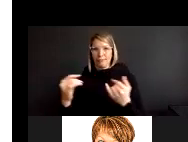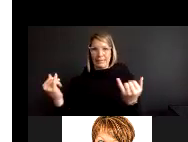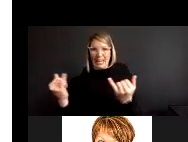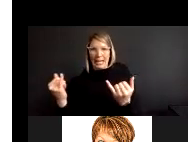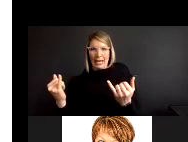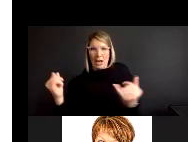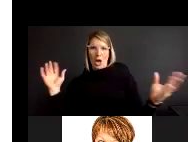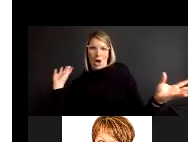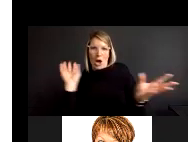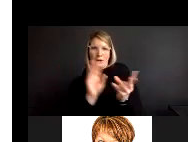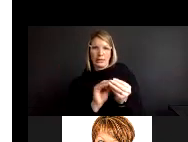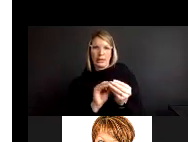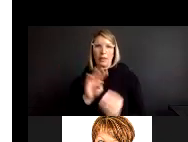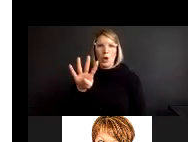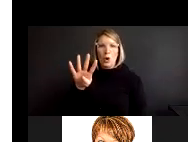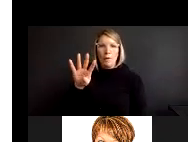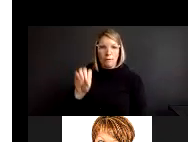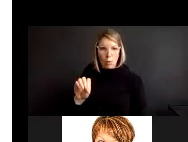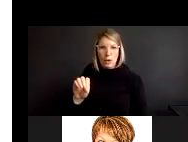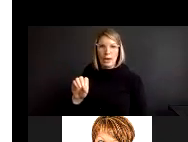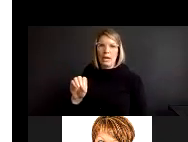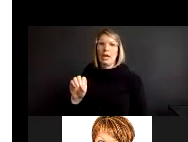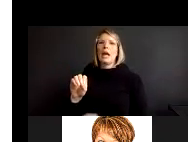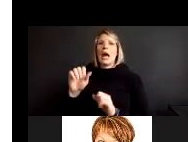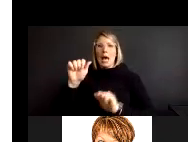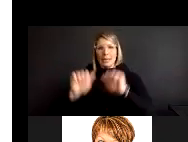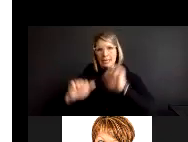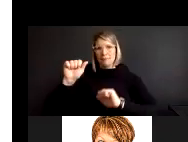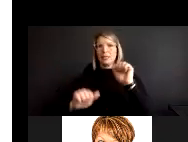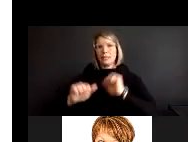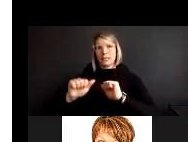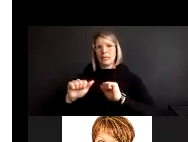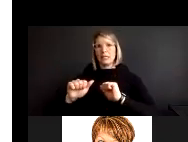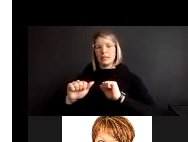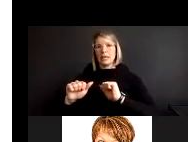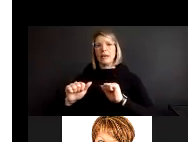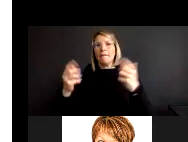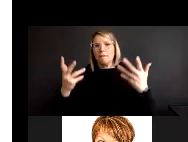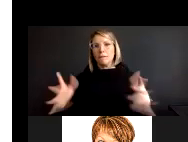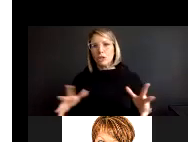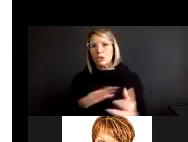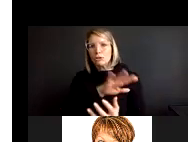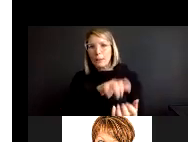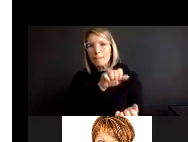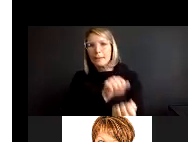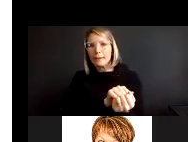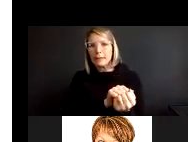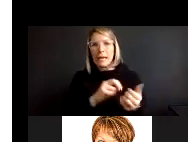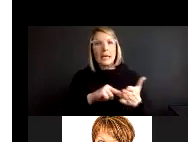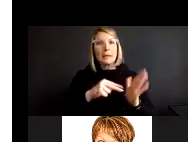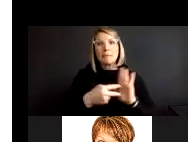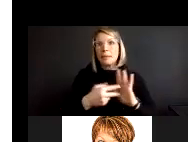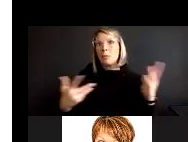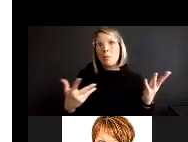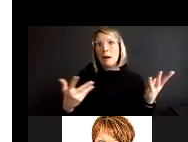lightly, because if that capacity assessment concludes that this particular individual does not have the ability